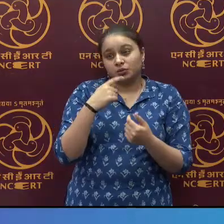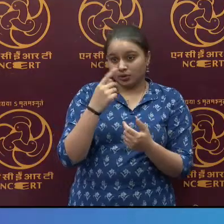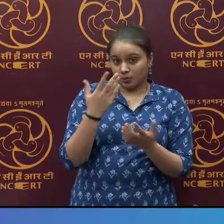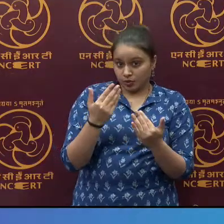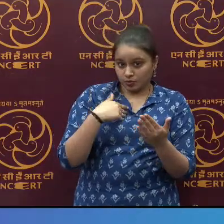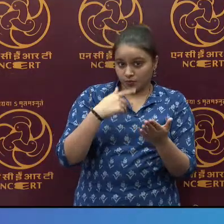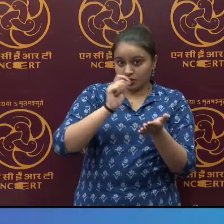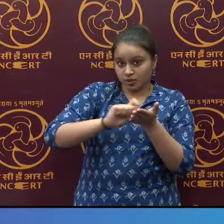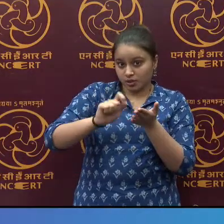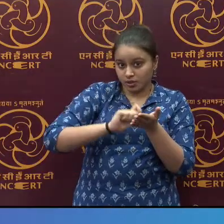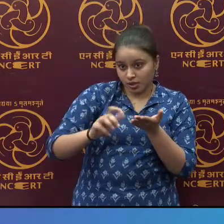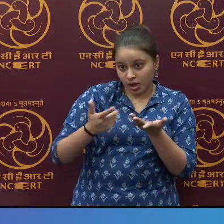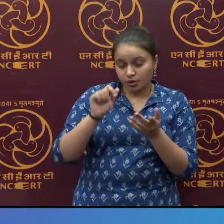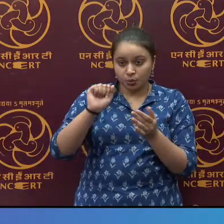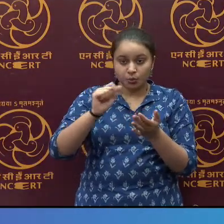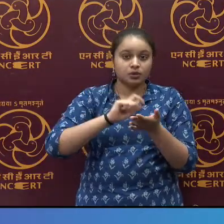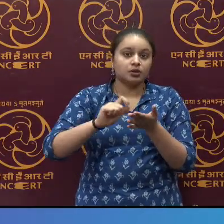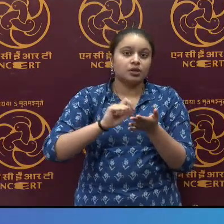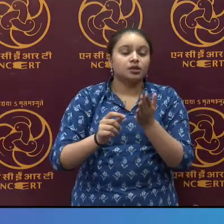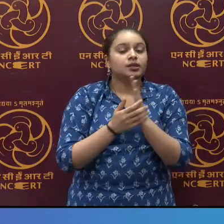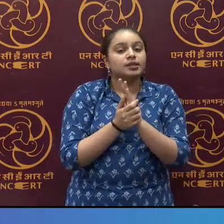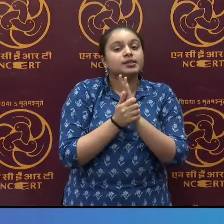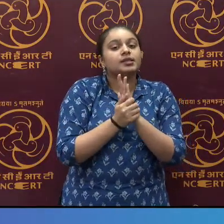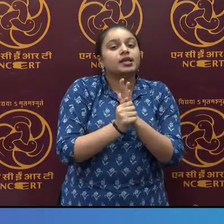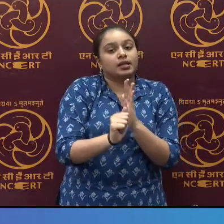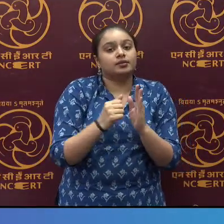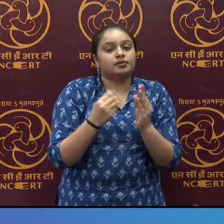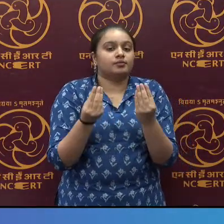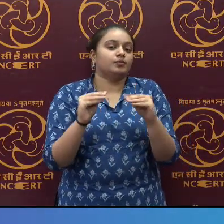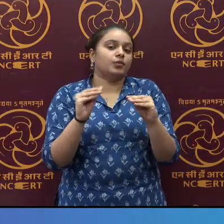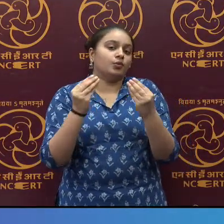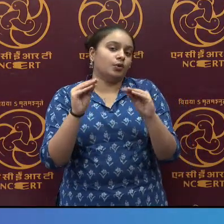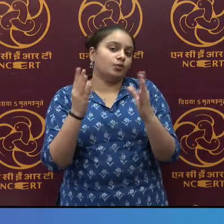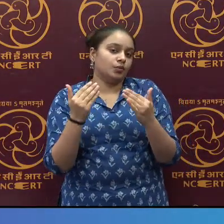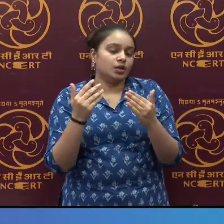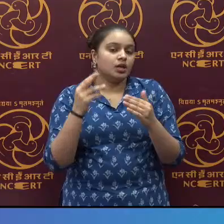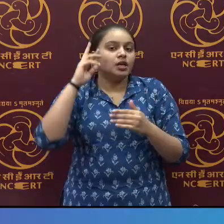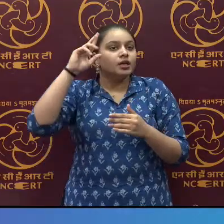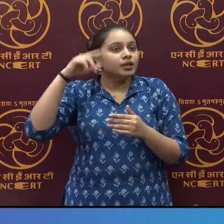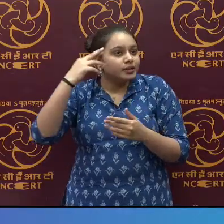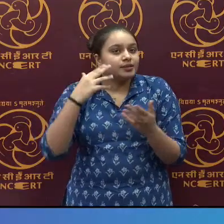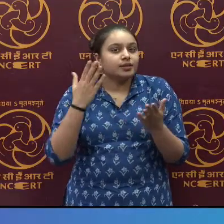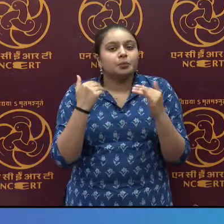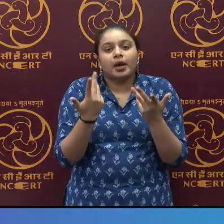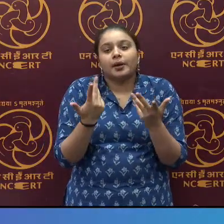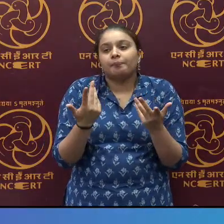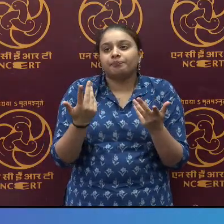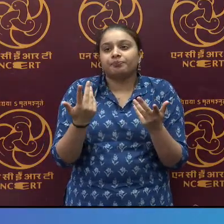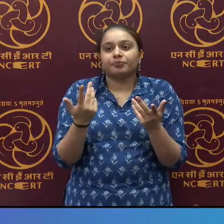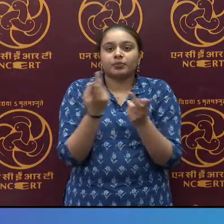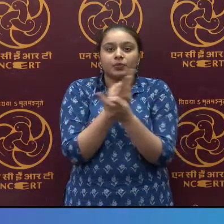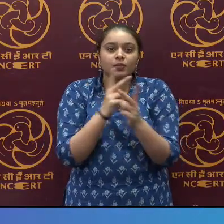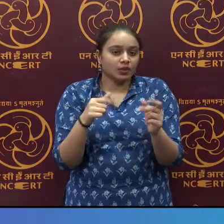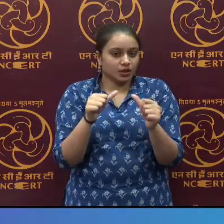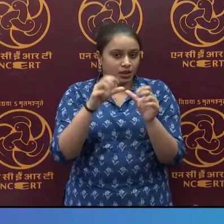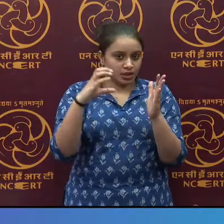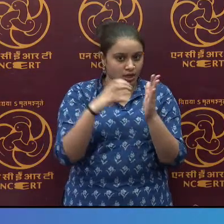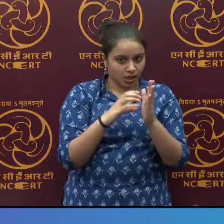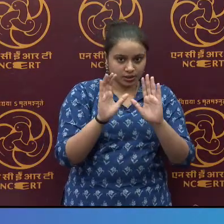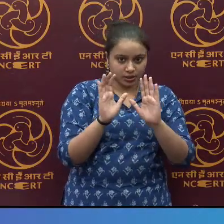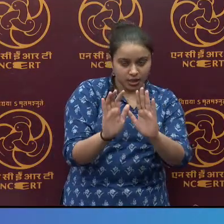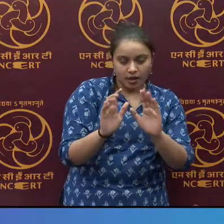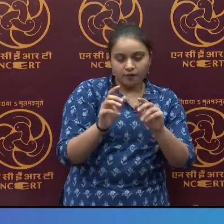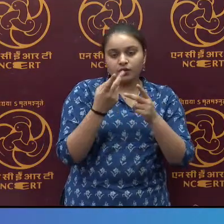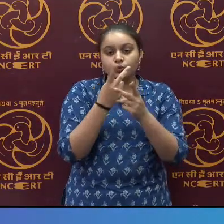way to hone your writing skills. Exactly, writing articles is a good way, reason being because there are different kinds of articles. So